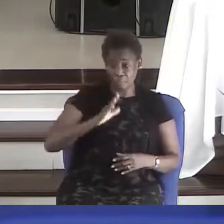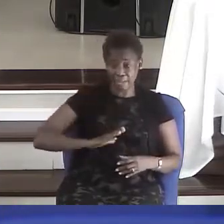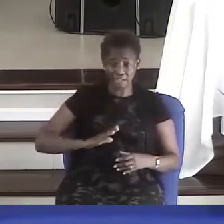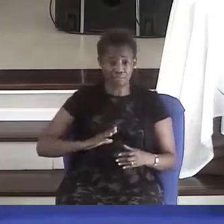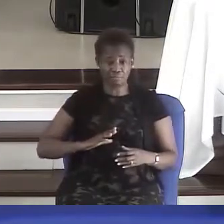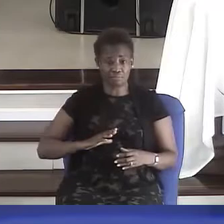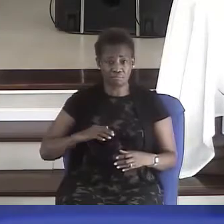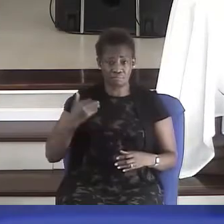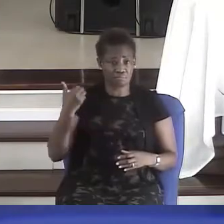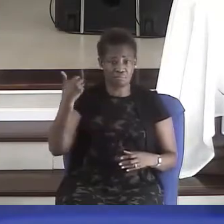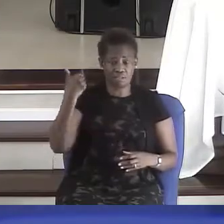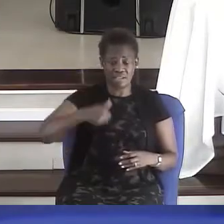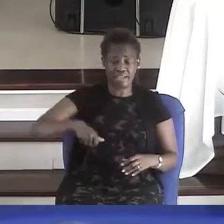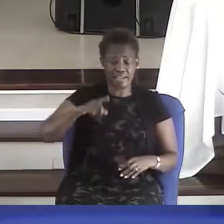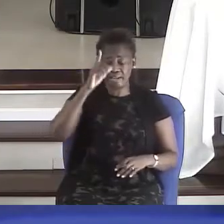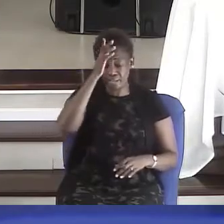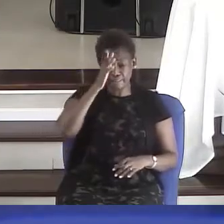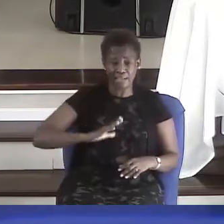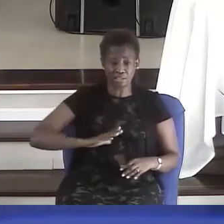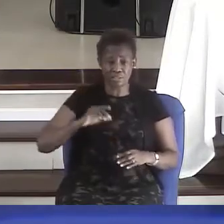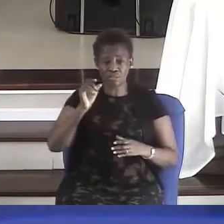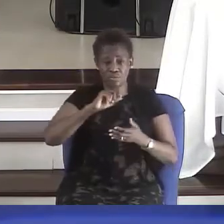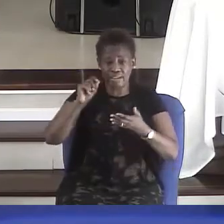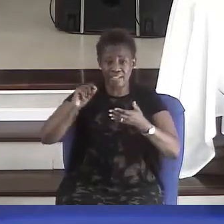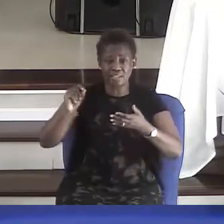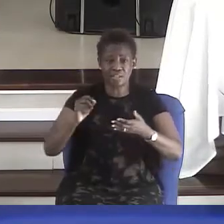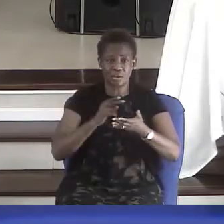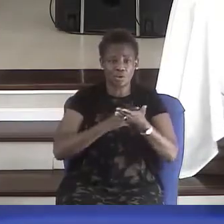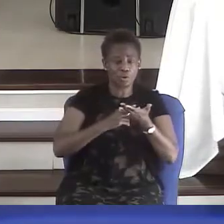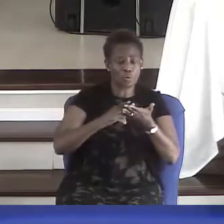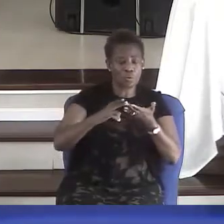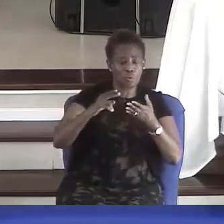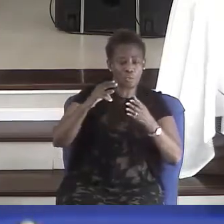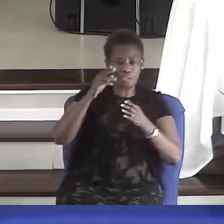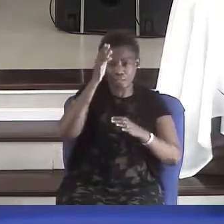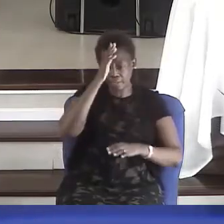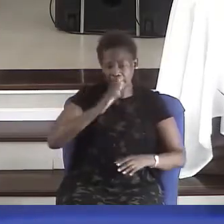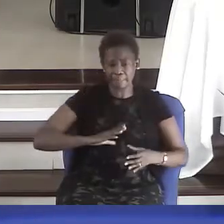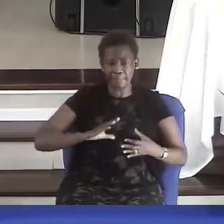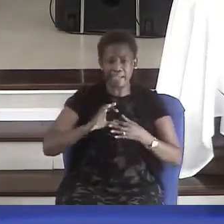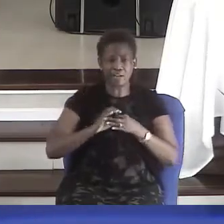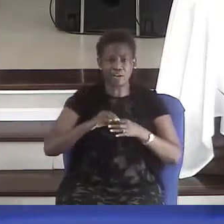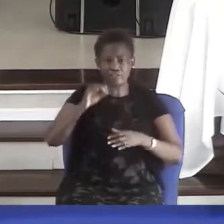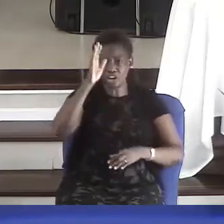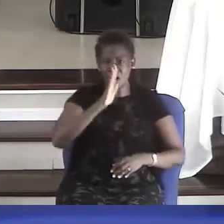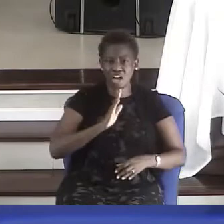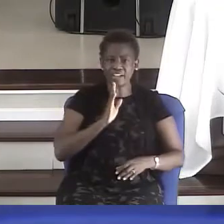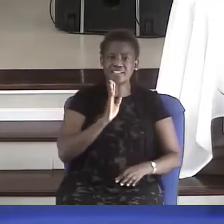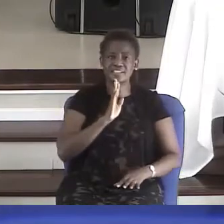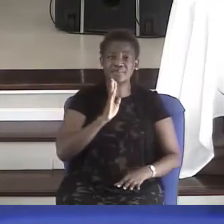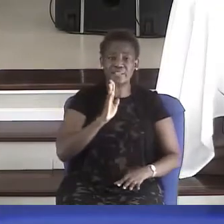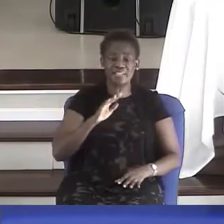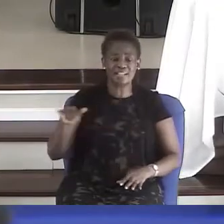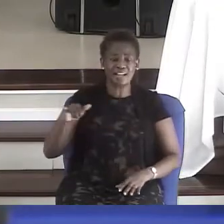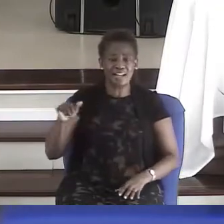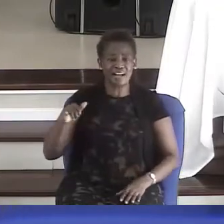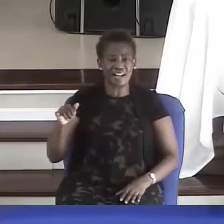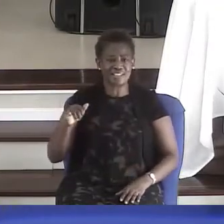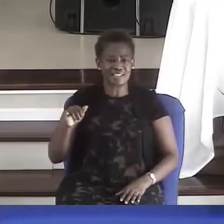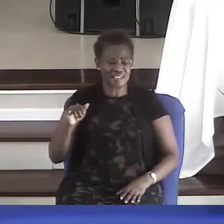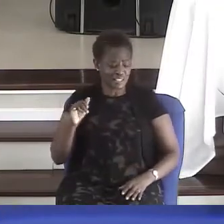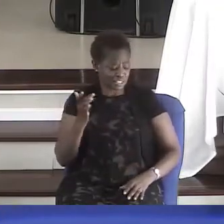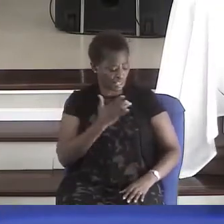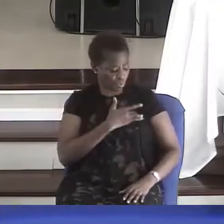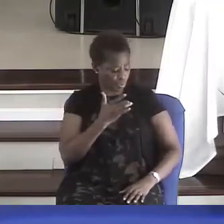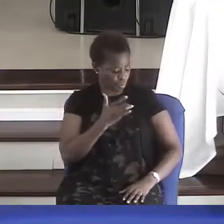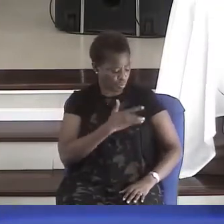this long, long time. Holy men of God spake as they were moved. That is to say, God